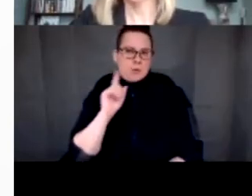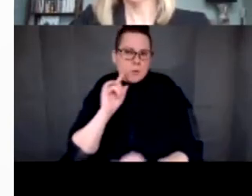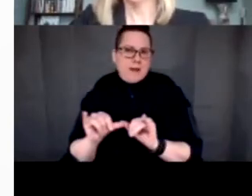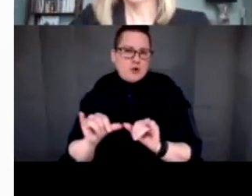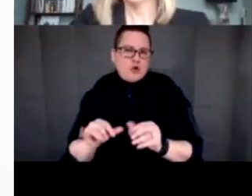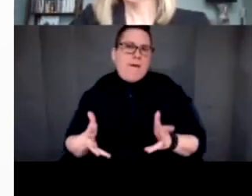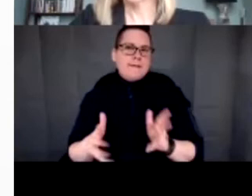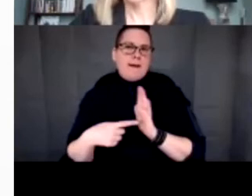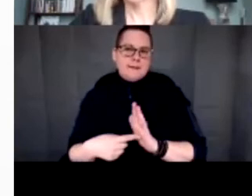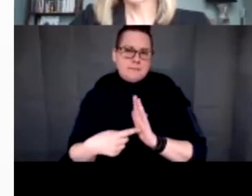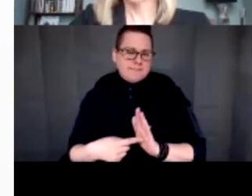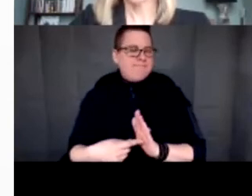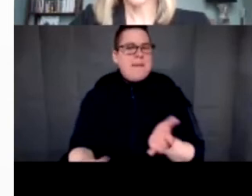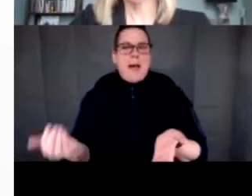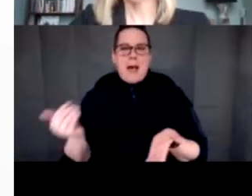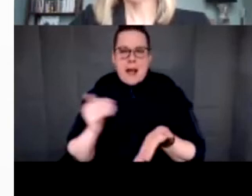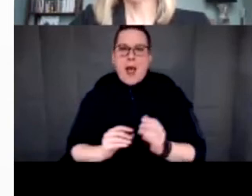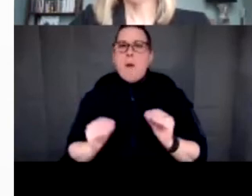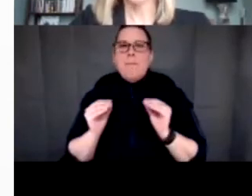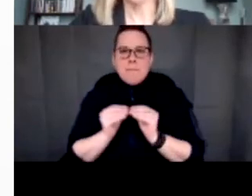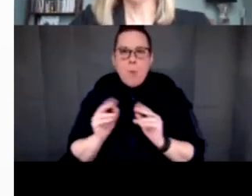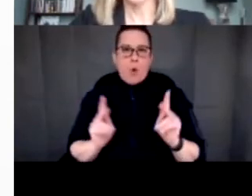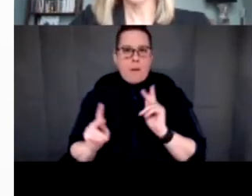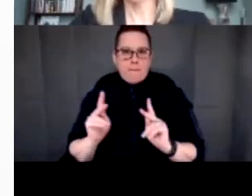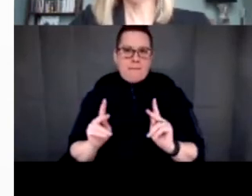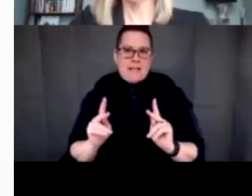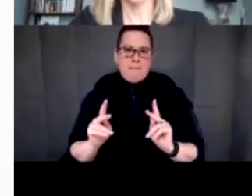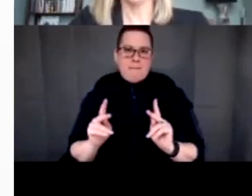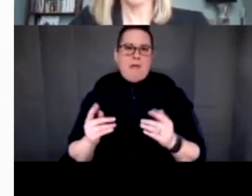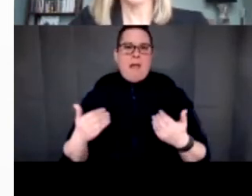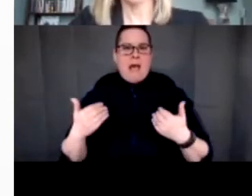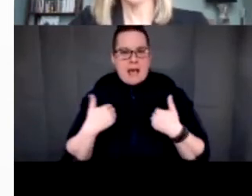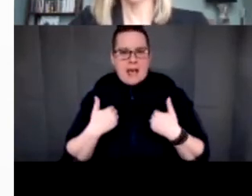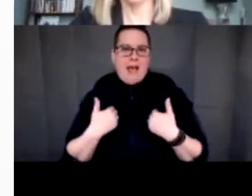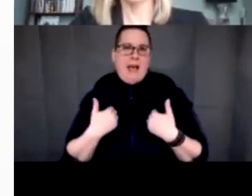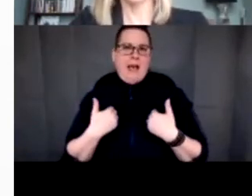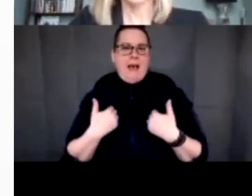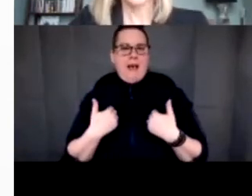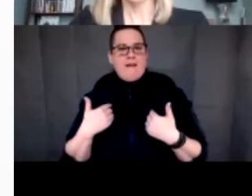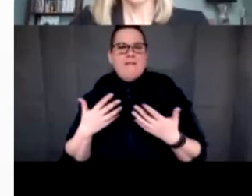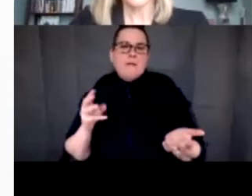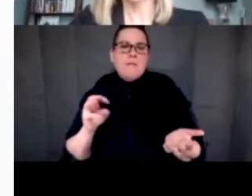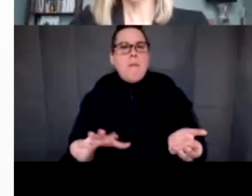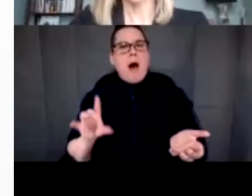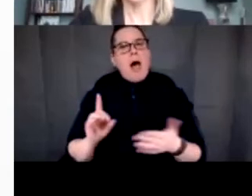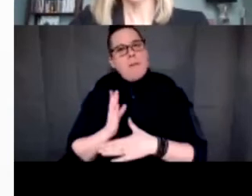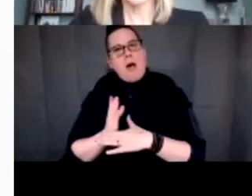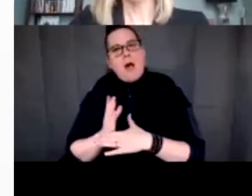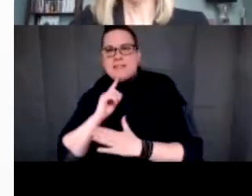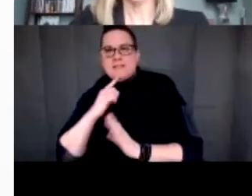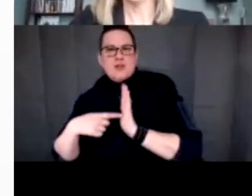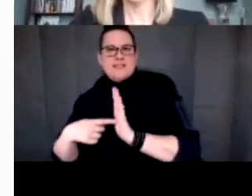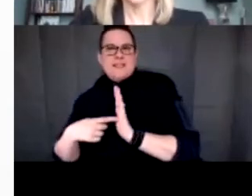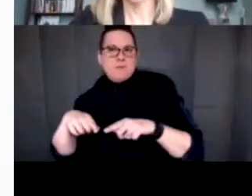more people experiencing minimal symptoms, prior to COVID, and then afterwards,